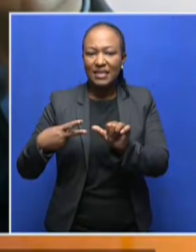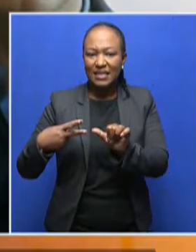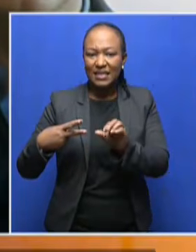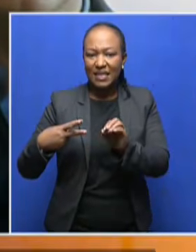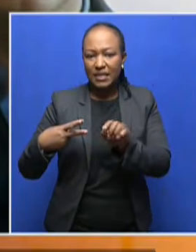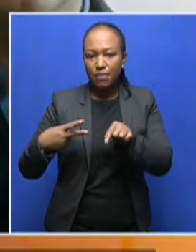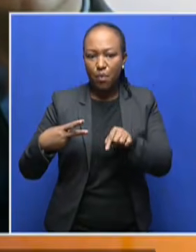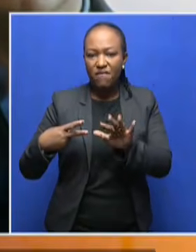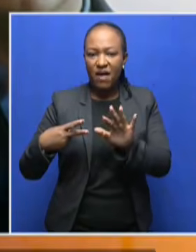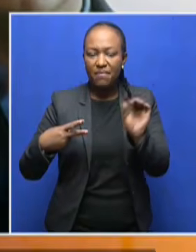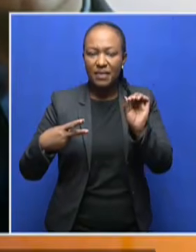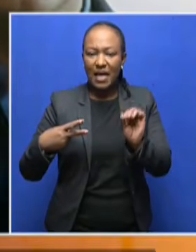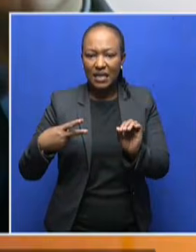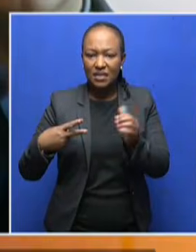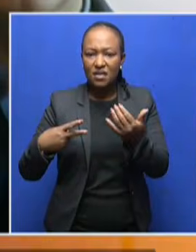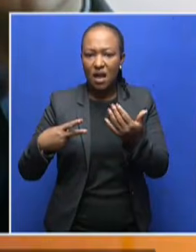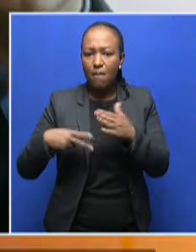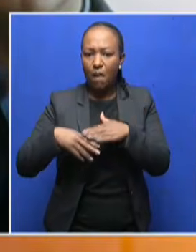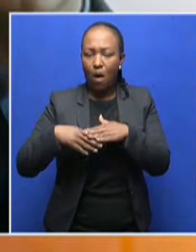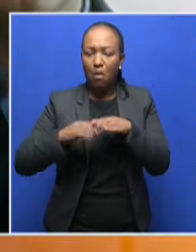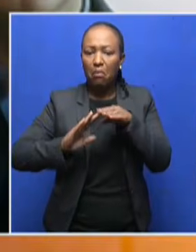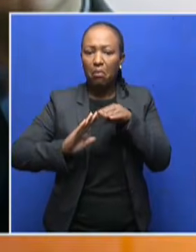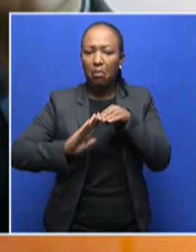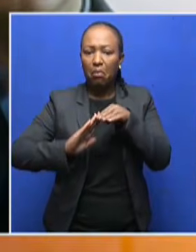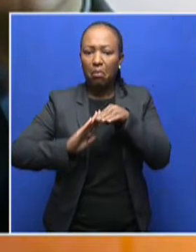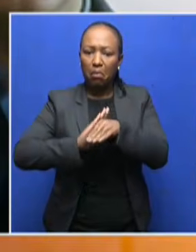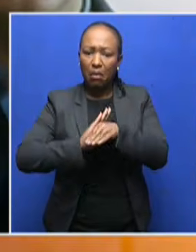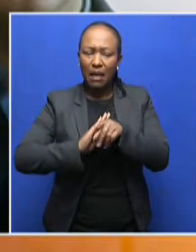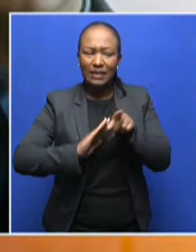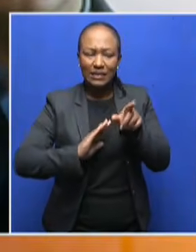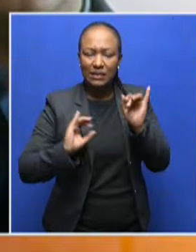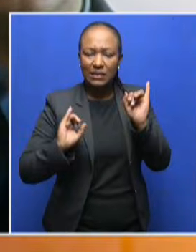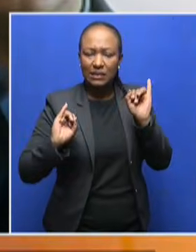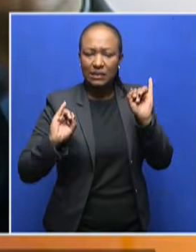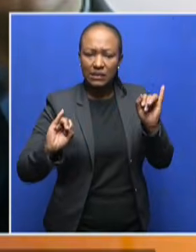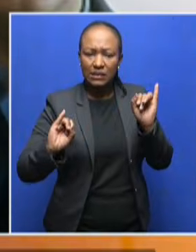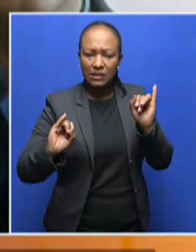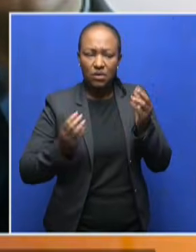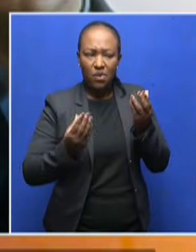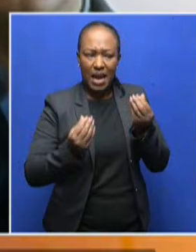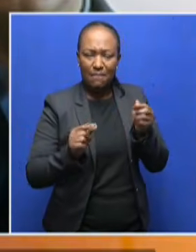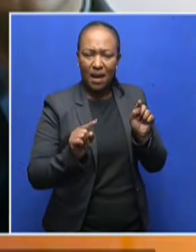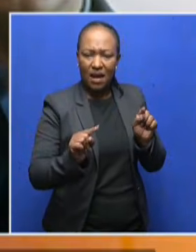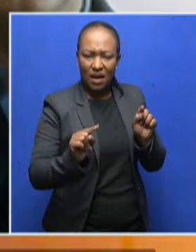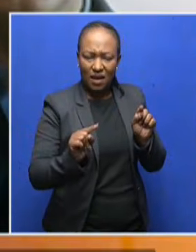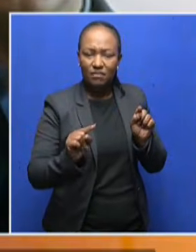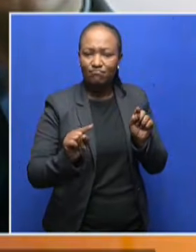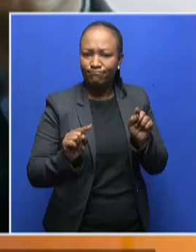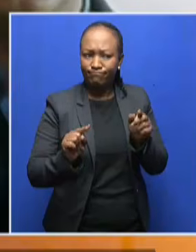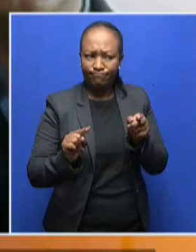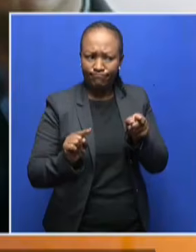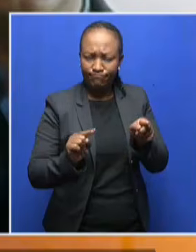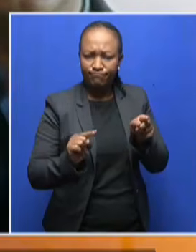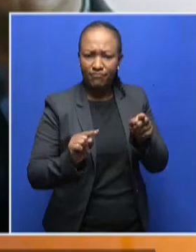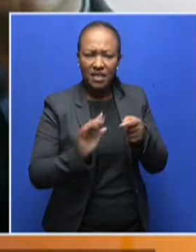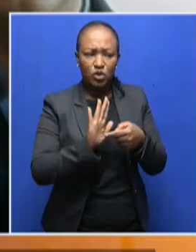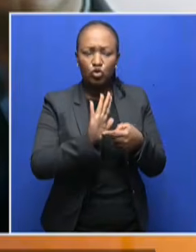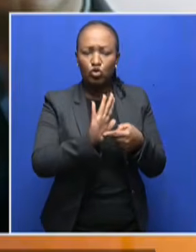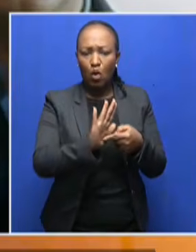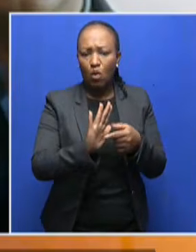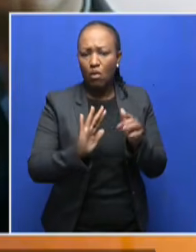60.5%. So these are alarming statistics. But what does this tell us about, the